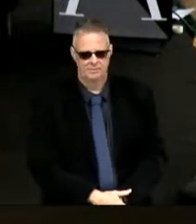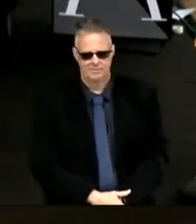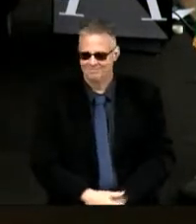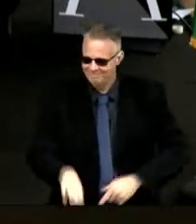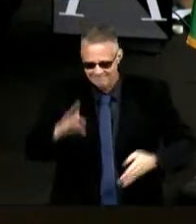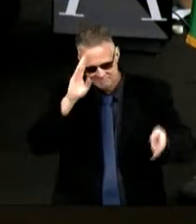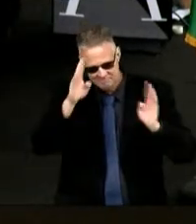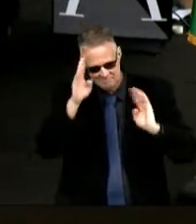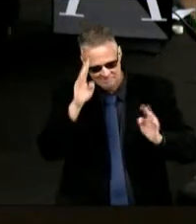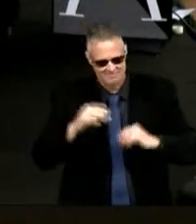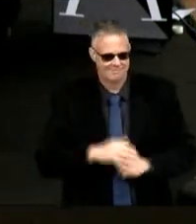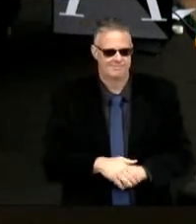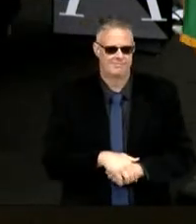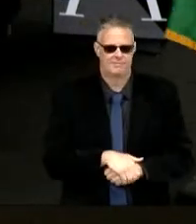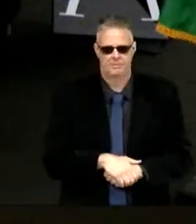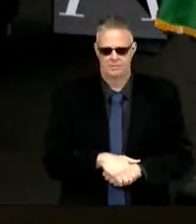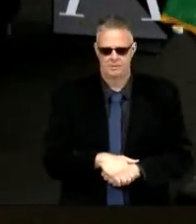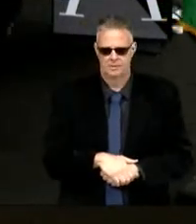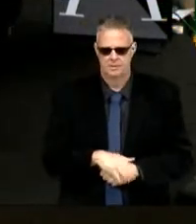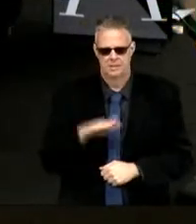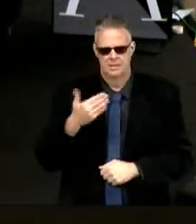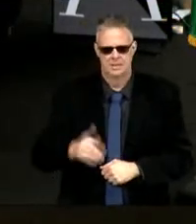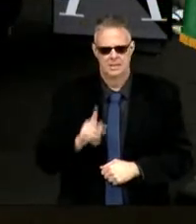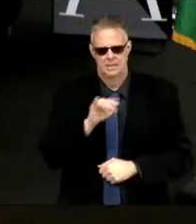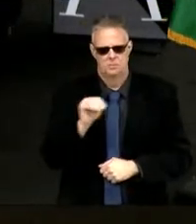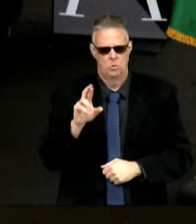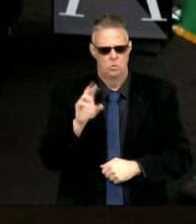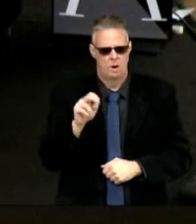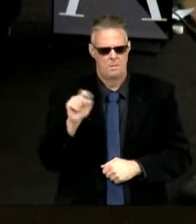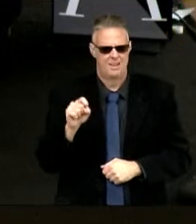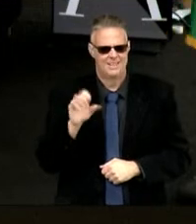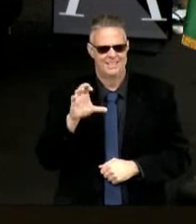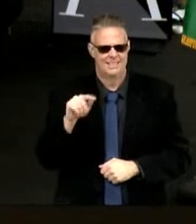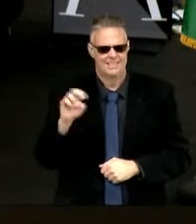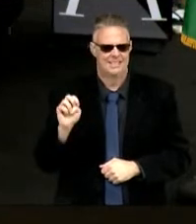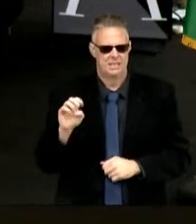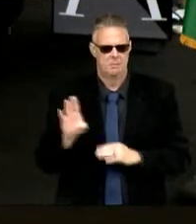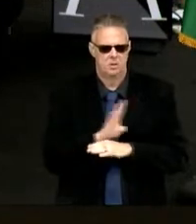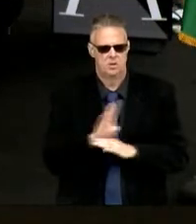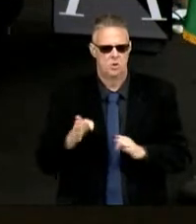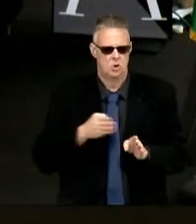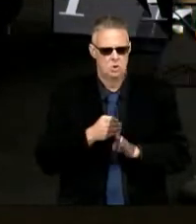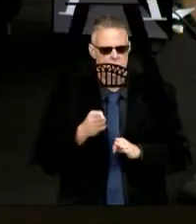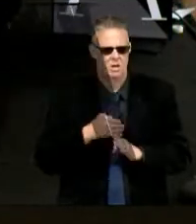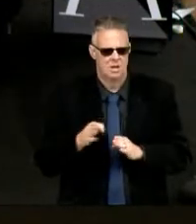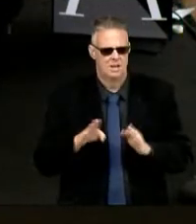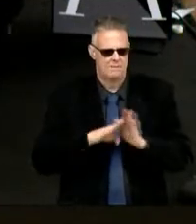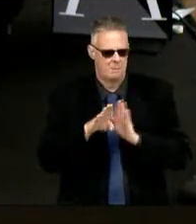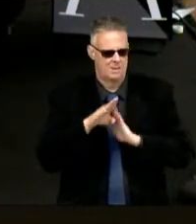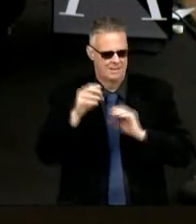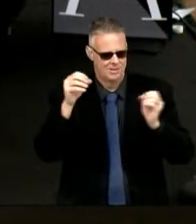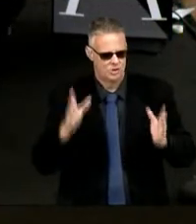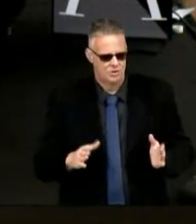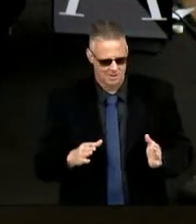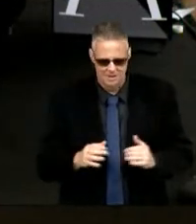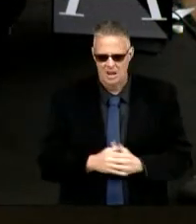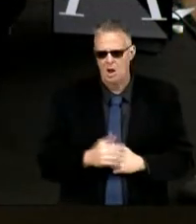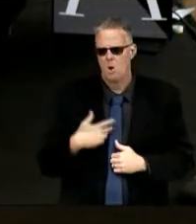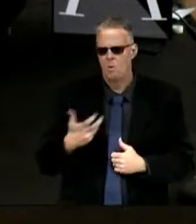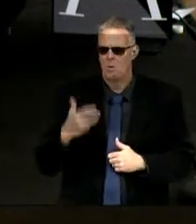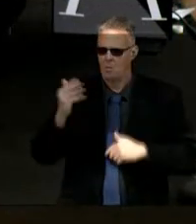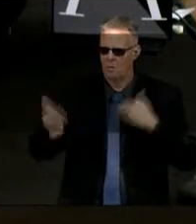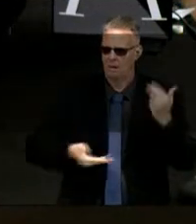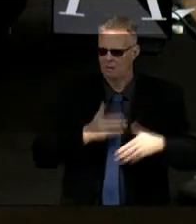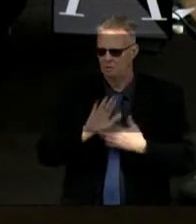Hey everyone, I am Kim Roberts. I'm the CTE Business and Career Development teacher, and I just want to